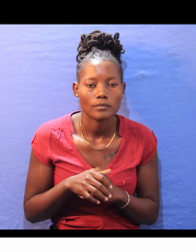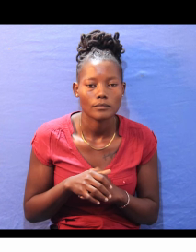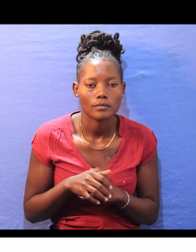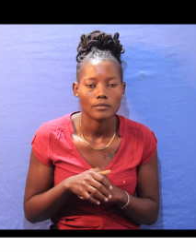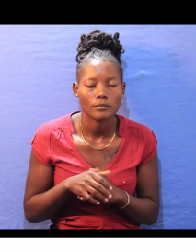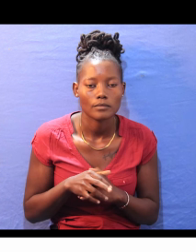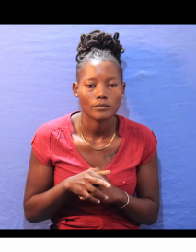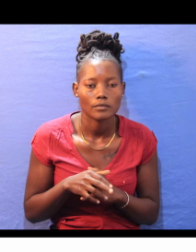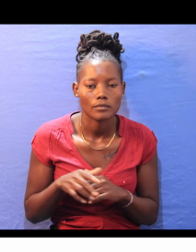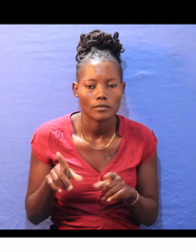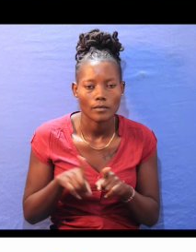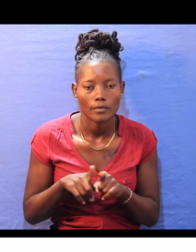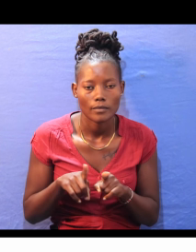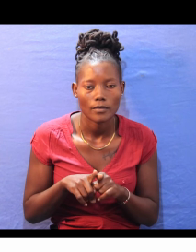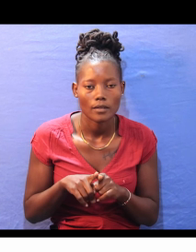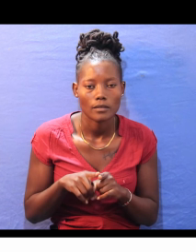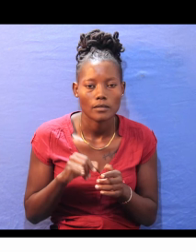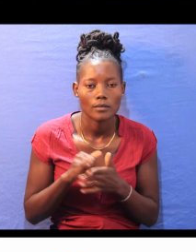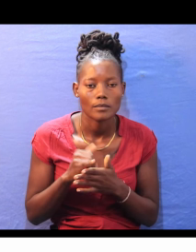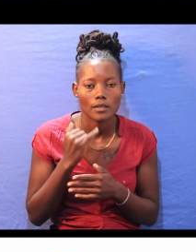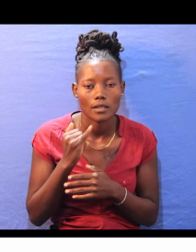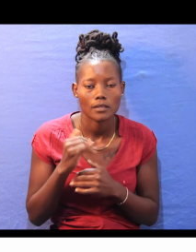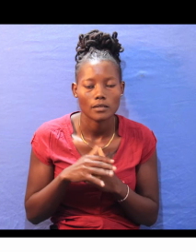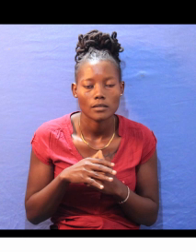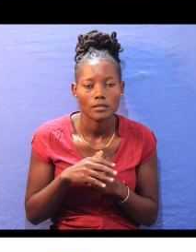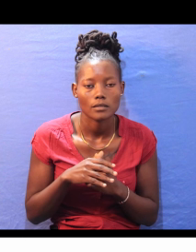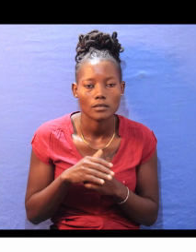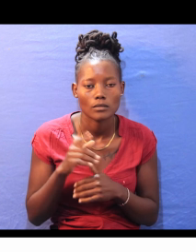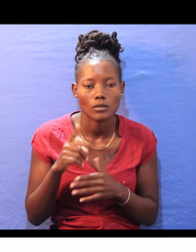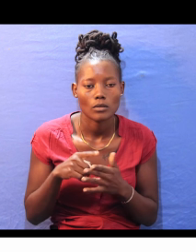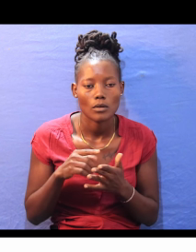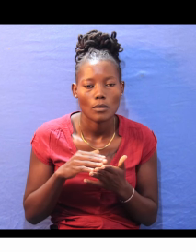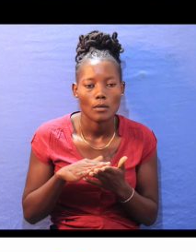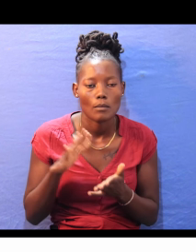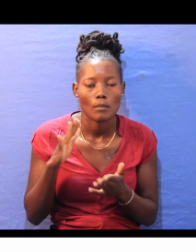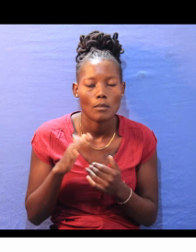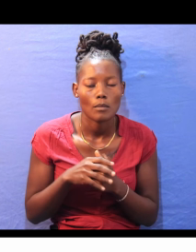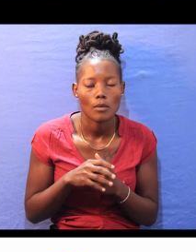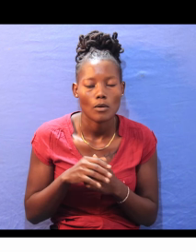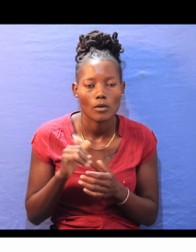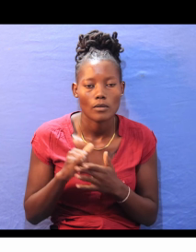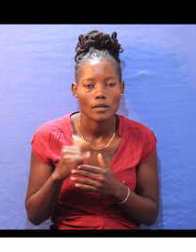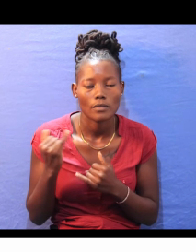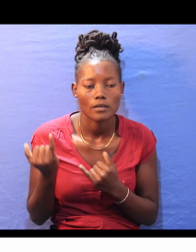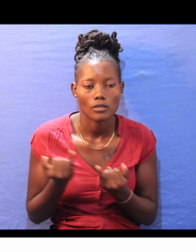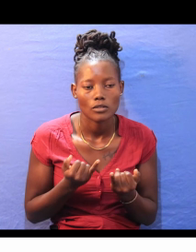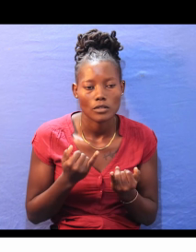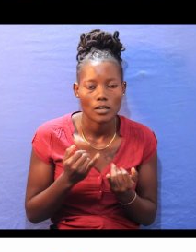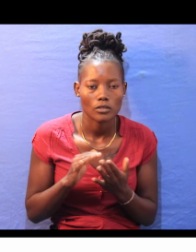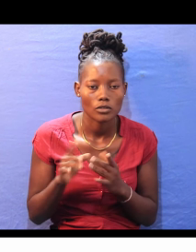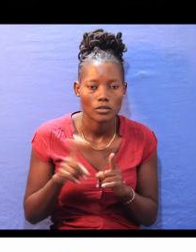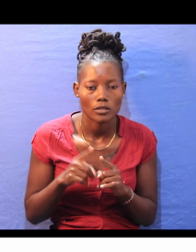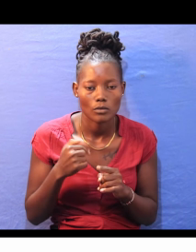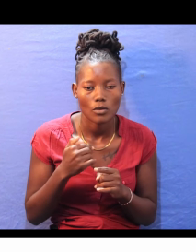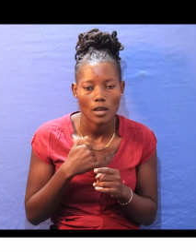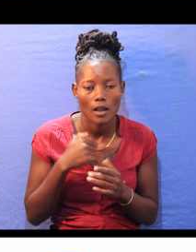board. And that is obviously much more detailed than an introductory presentation. And then we have